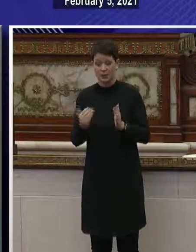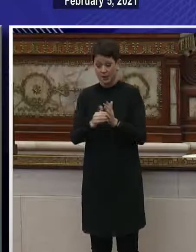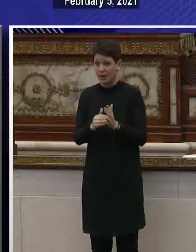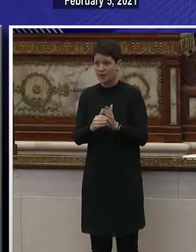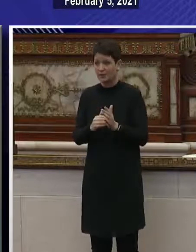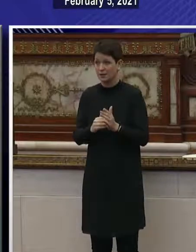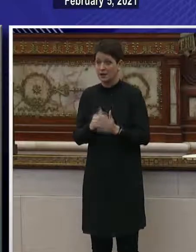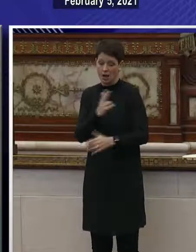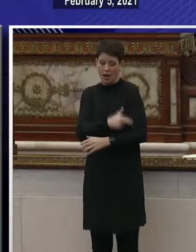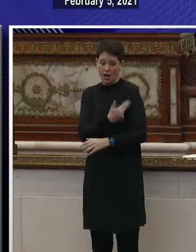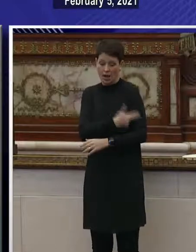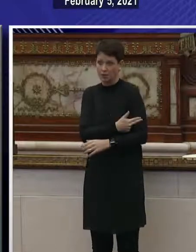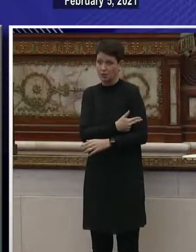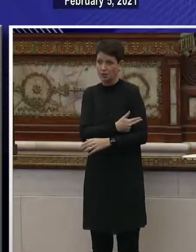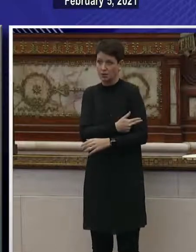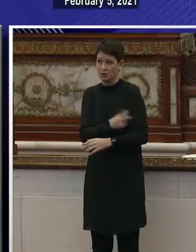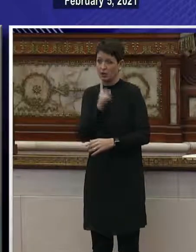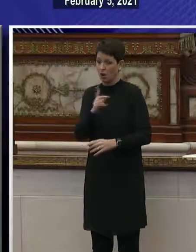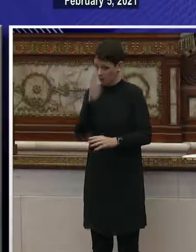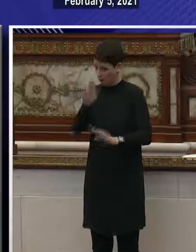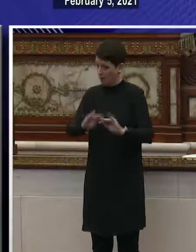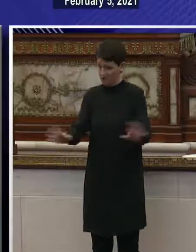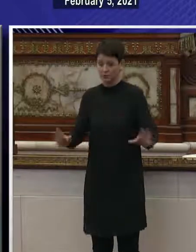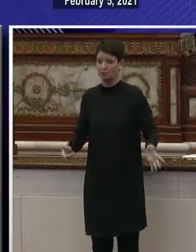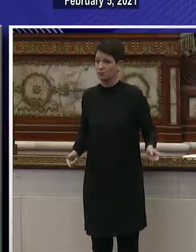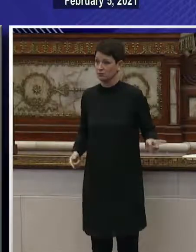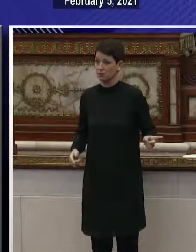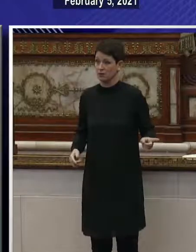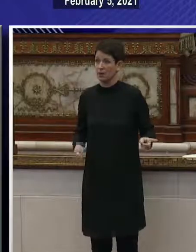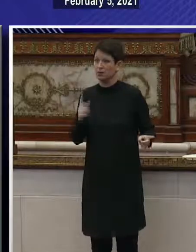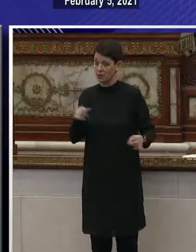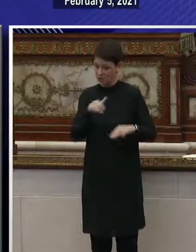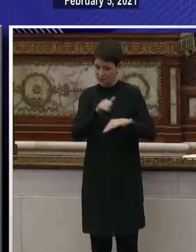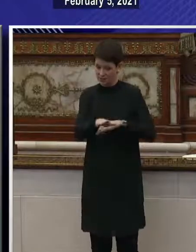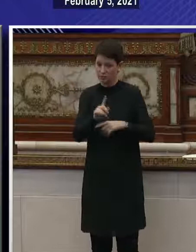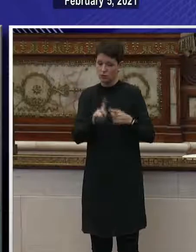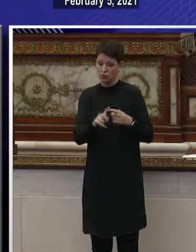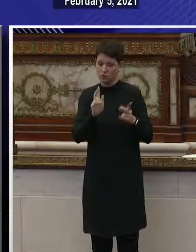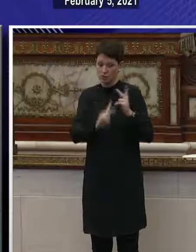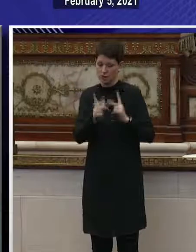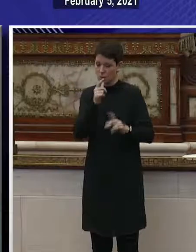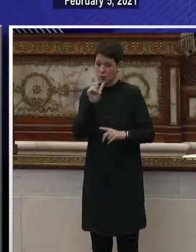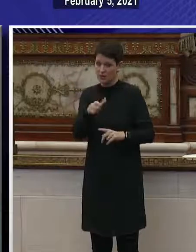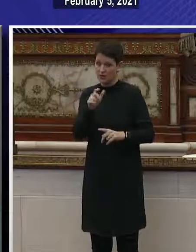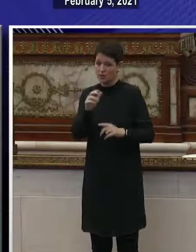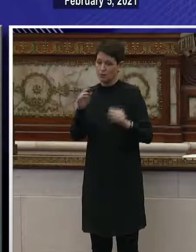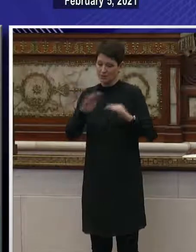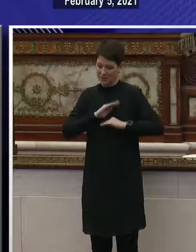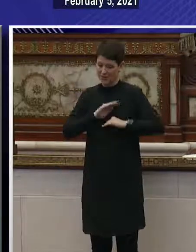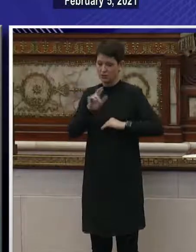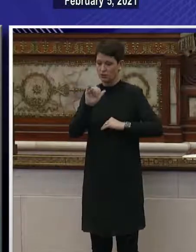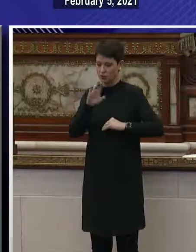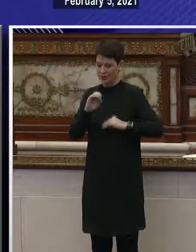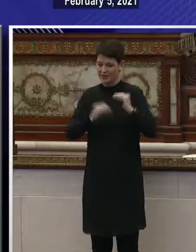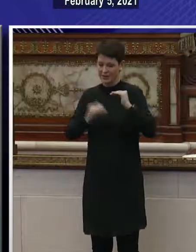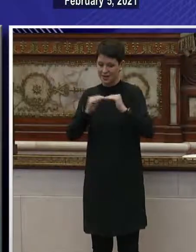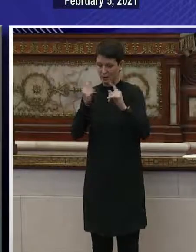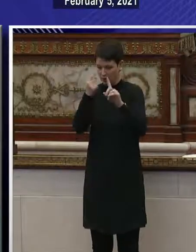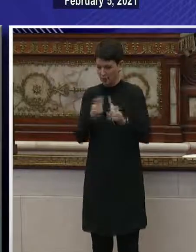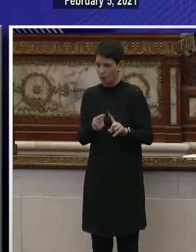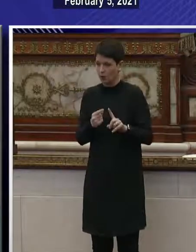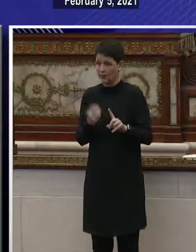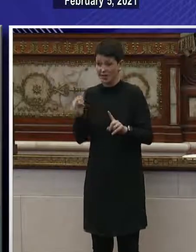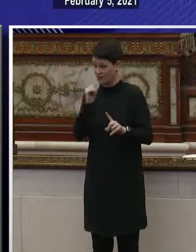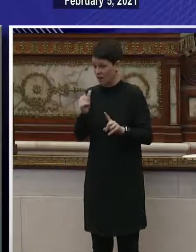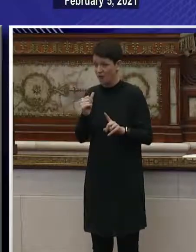said, our hospitals are explicit. They must go to people who meet the race and equity goals. Otherwise,